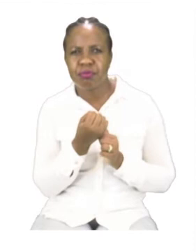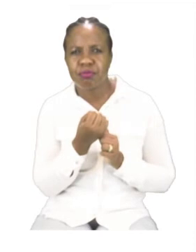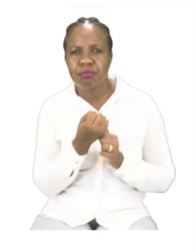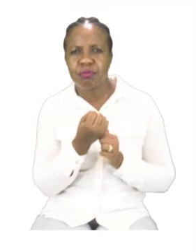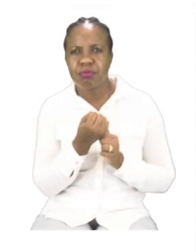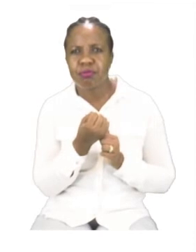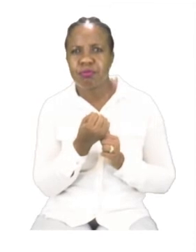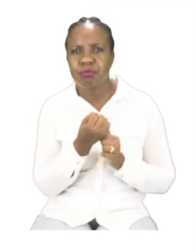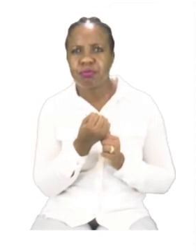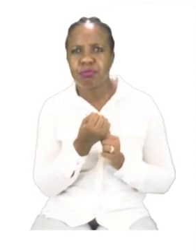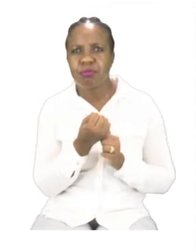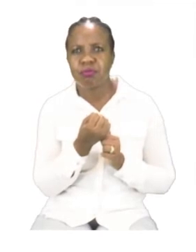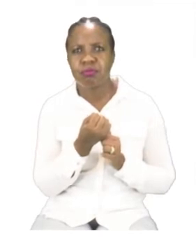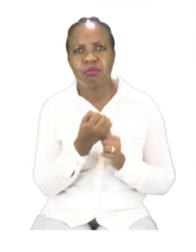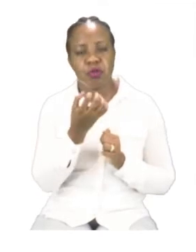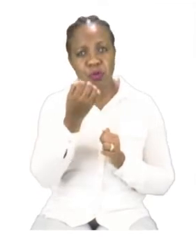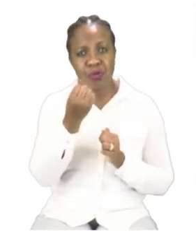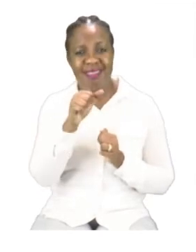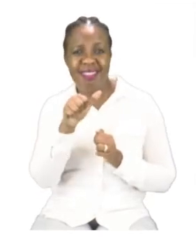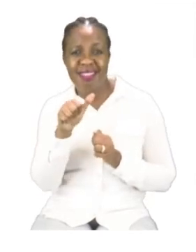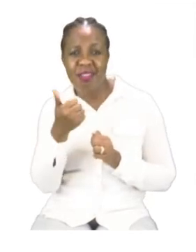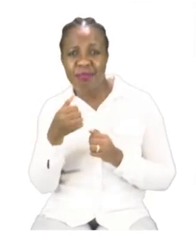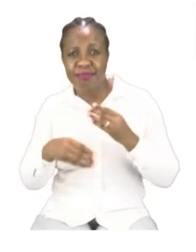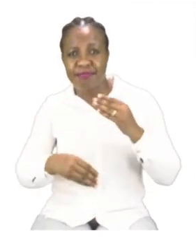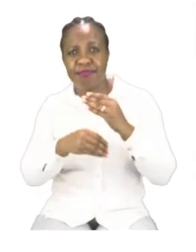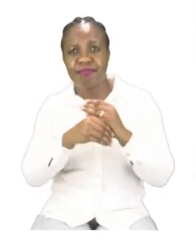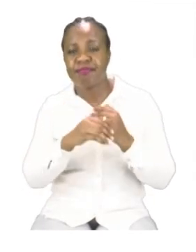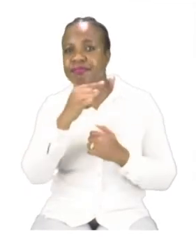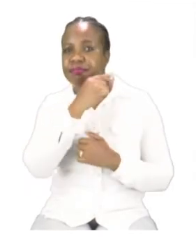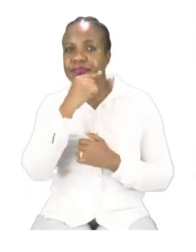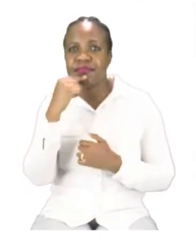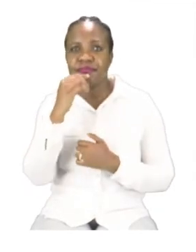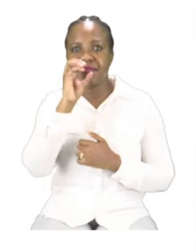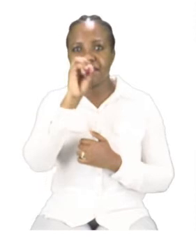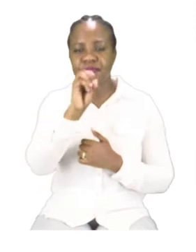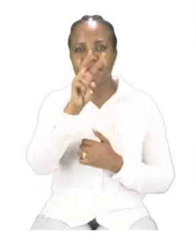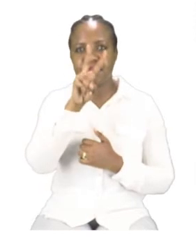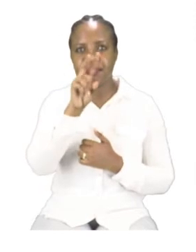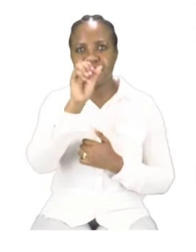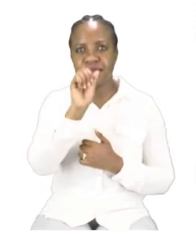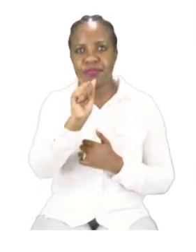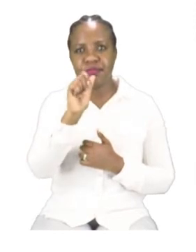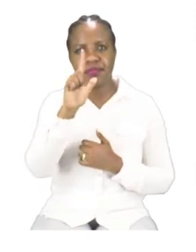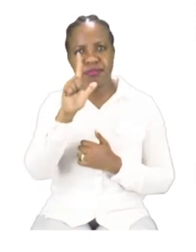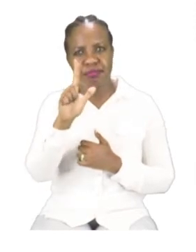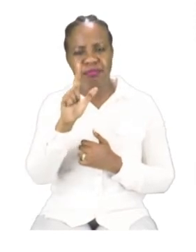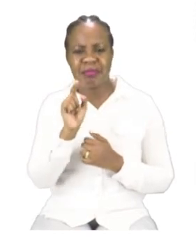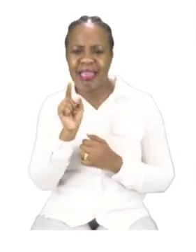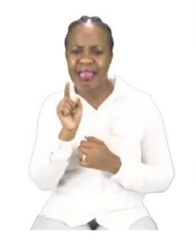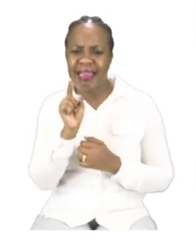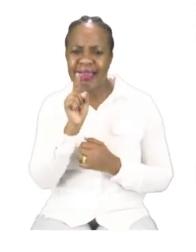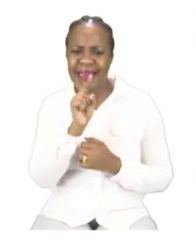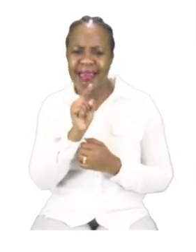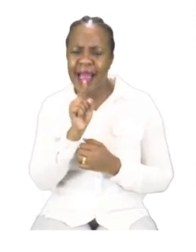is actually called an oval. Now, the oval is a circle, but it has a